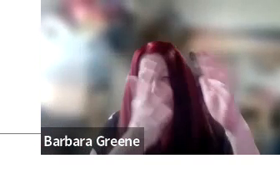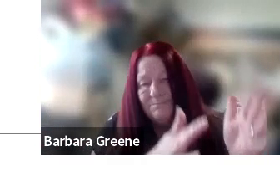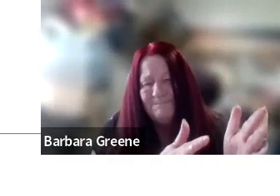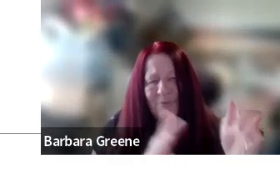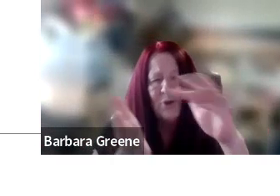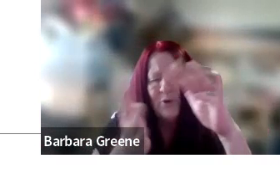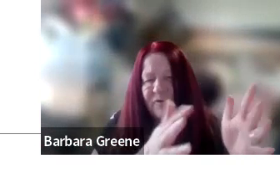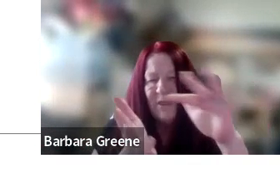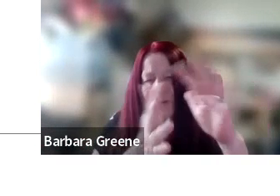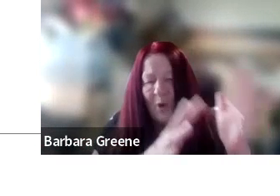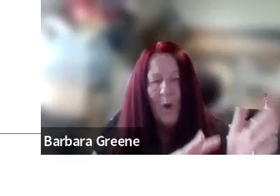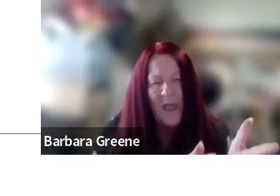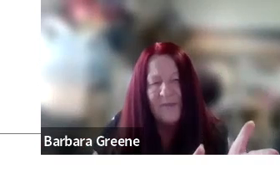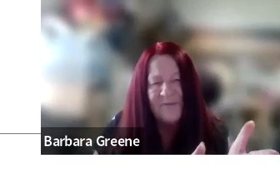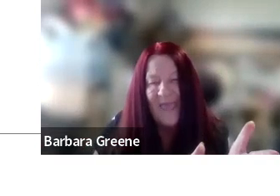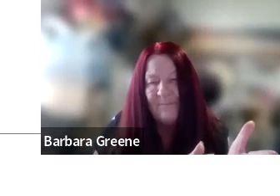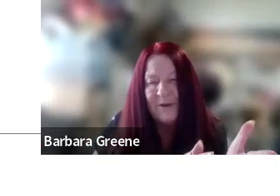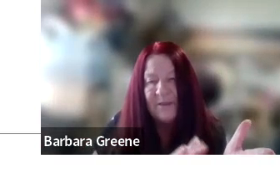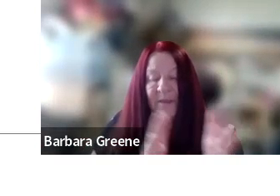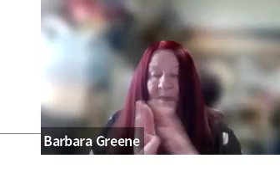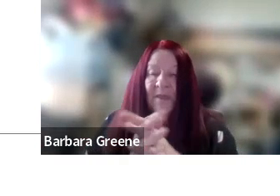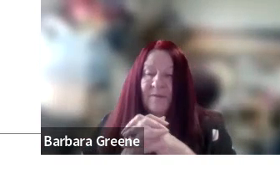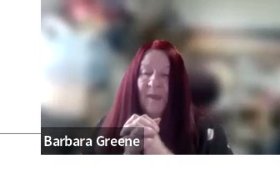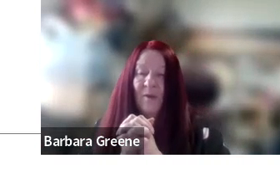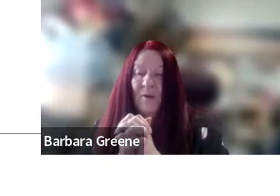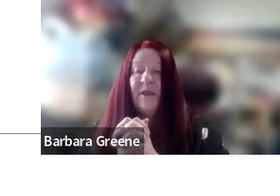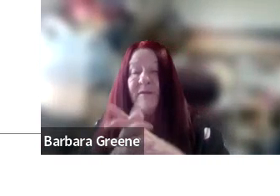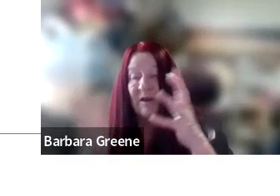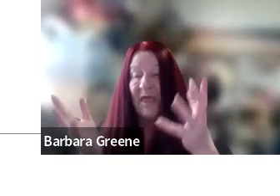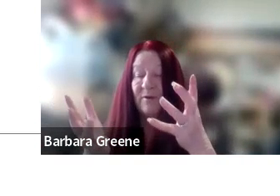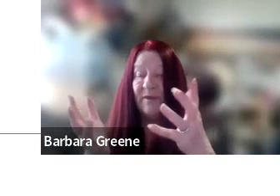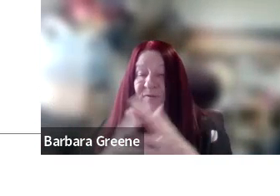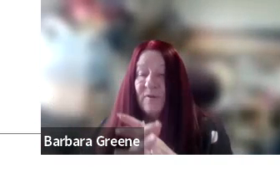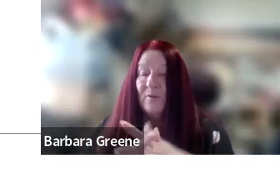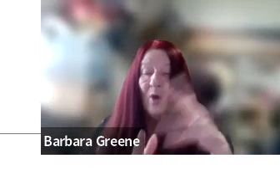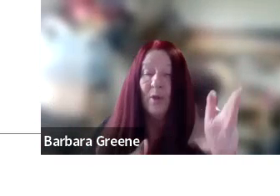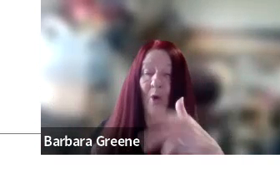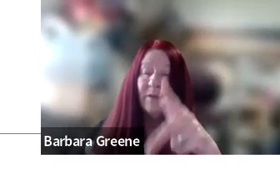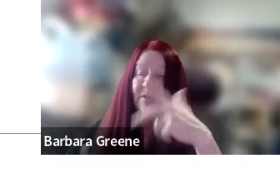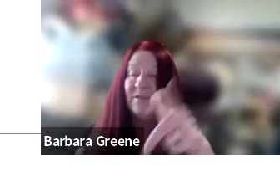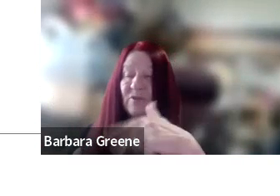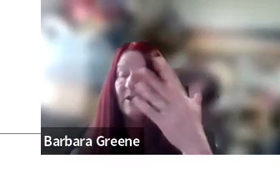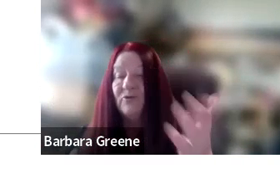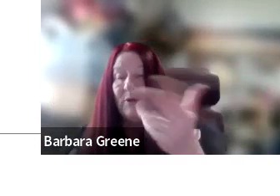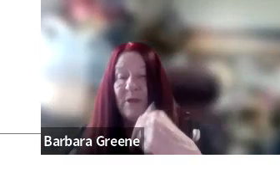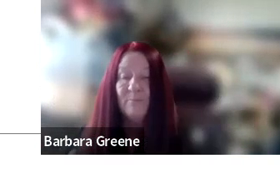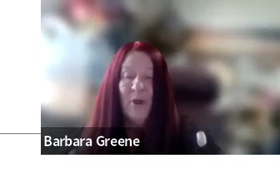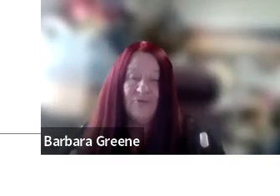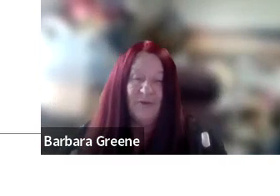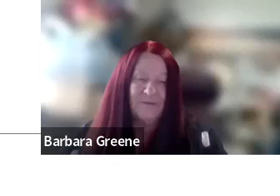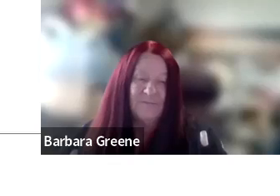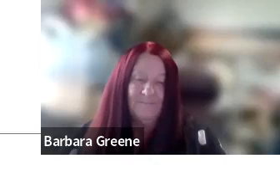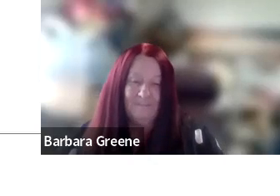are the curious, need to know why this is happening. So, and it has allowed us to ongoingly kind of tweak